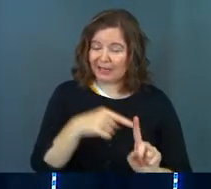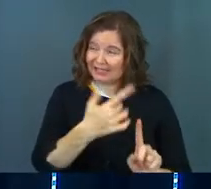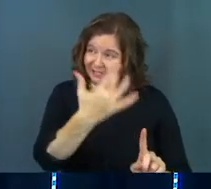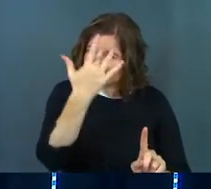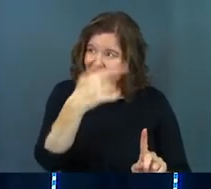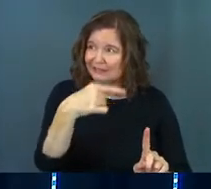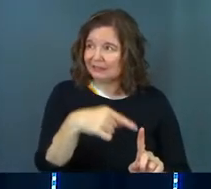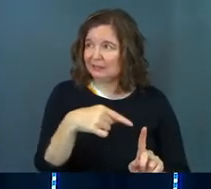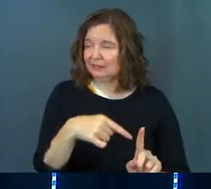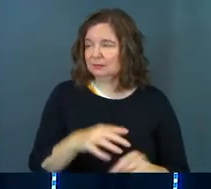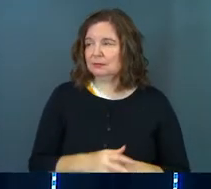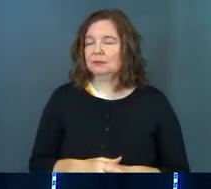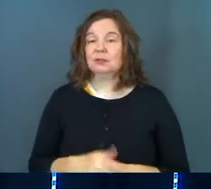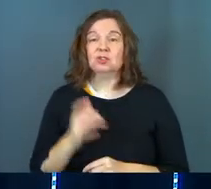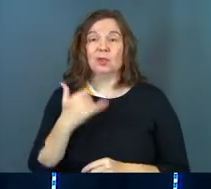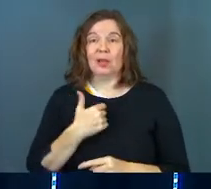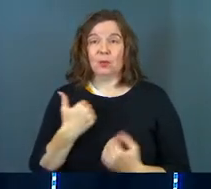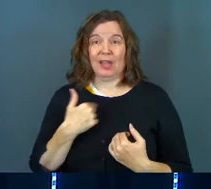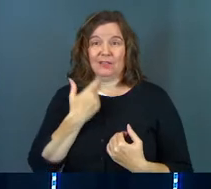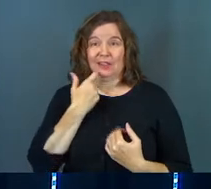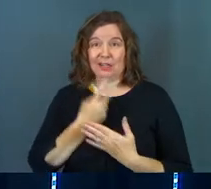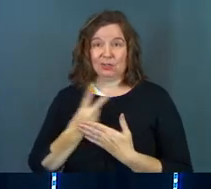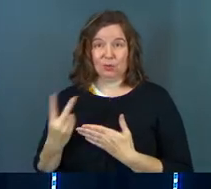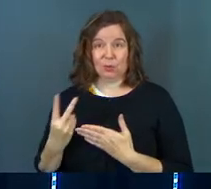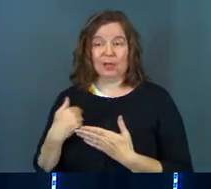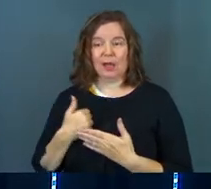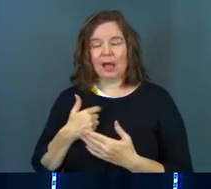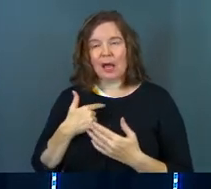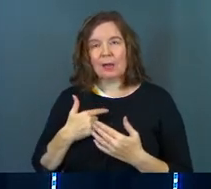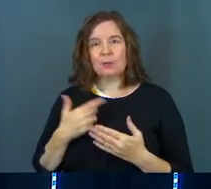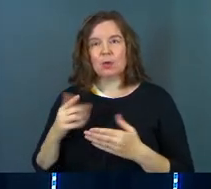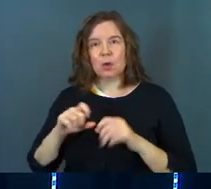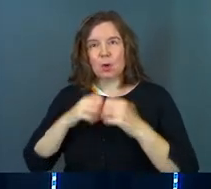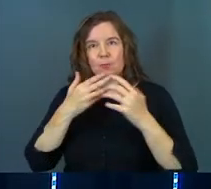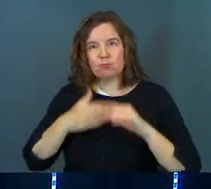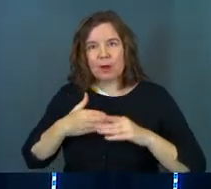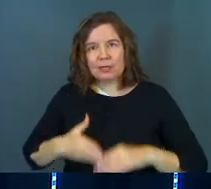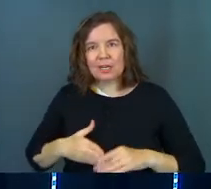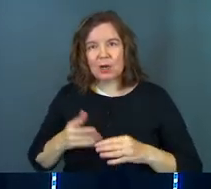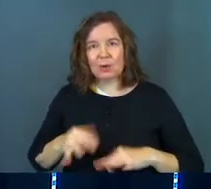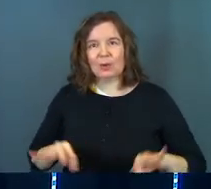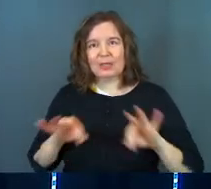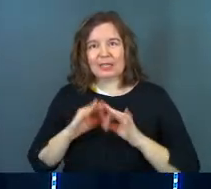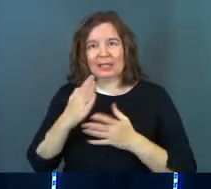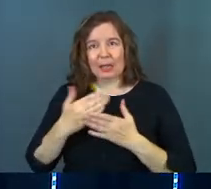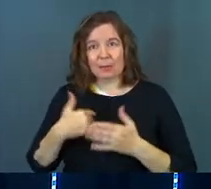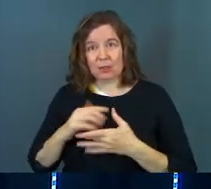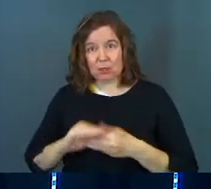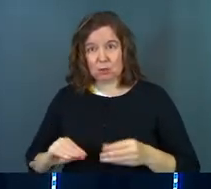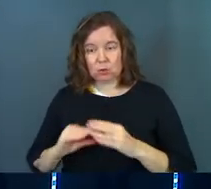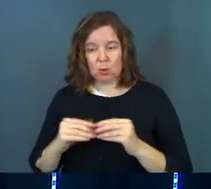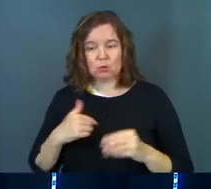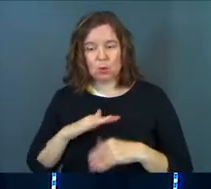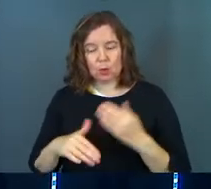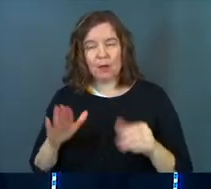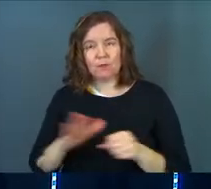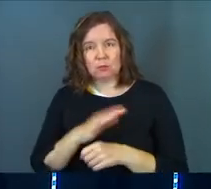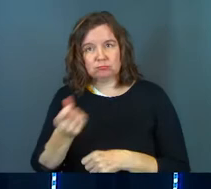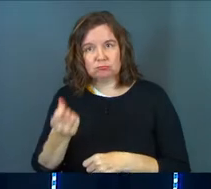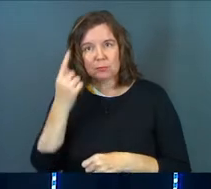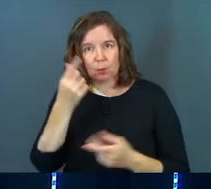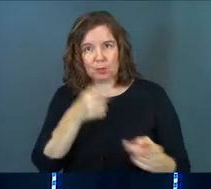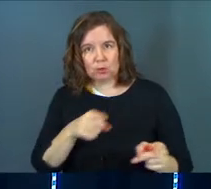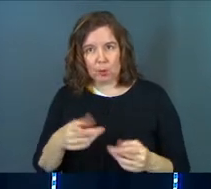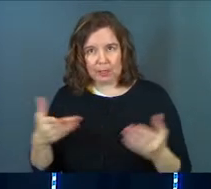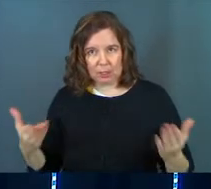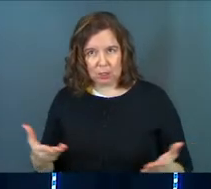is sick. So just like we have for the last 2 weeks, I'm going to break down the key elements of this story so that we all fully understand